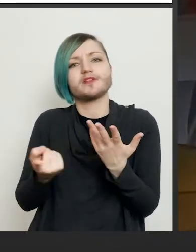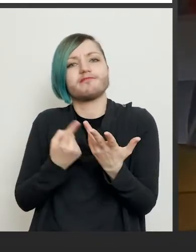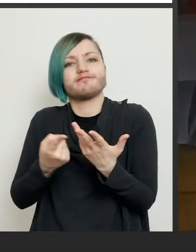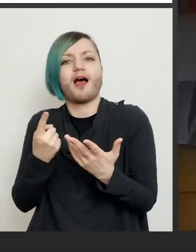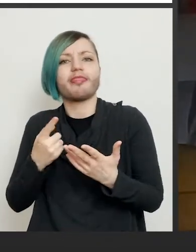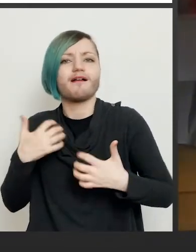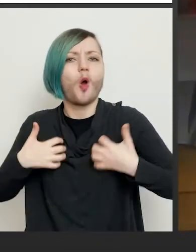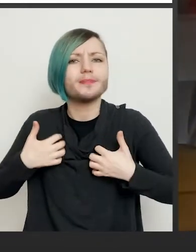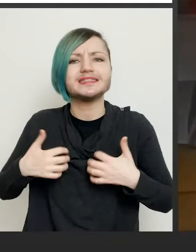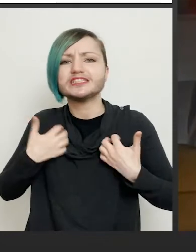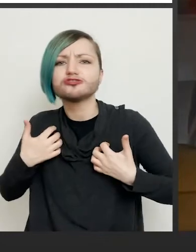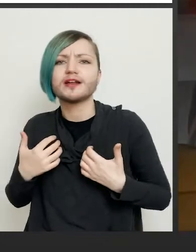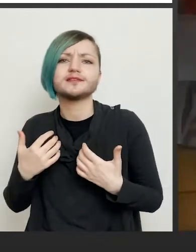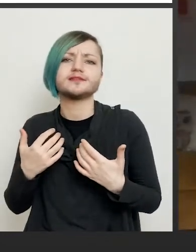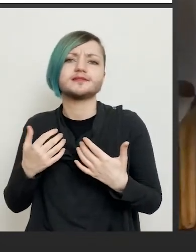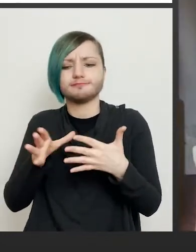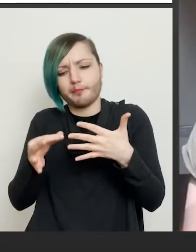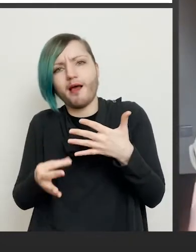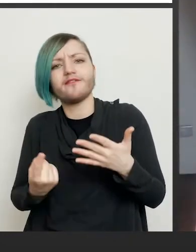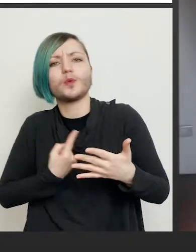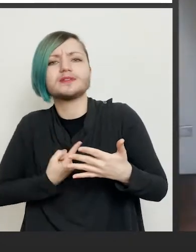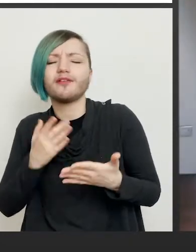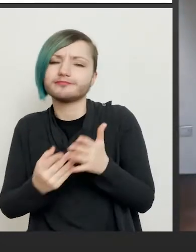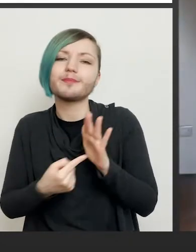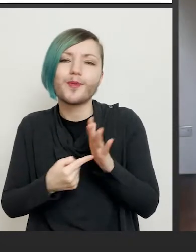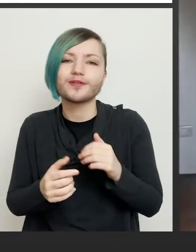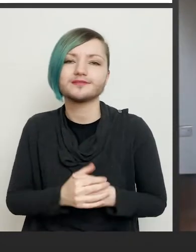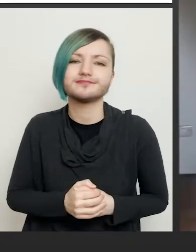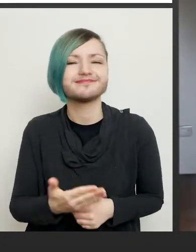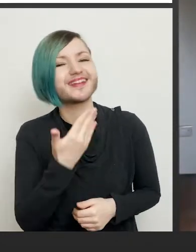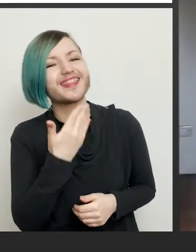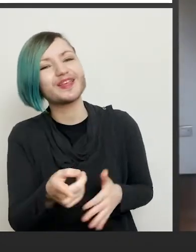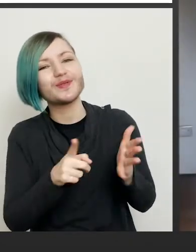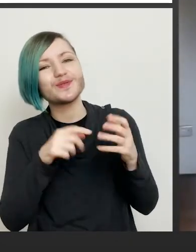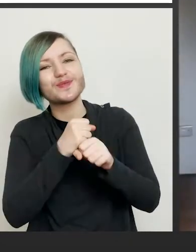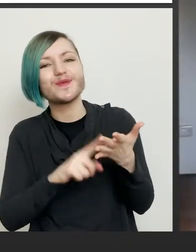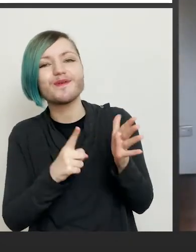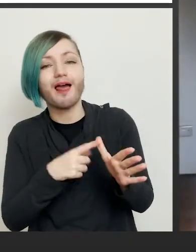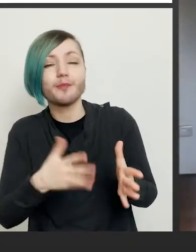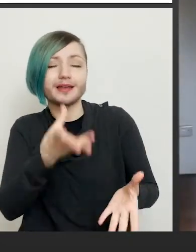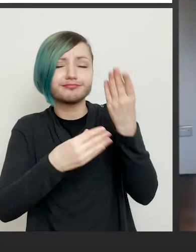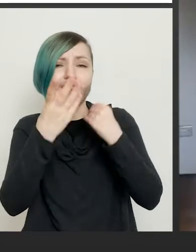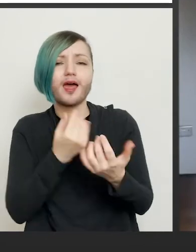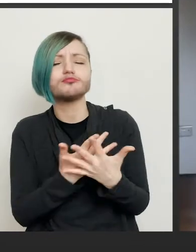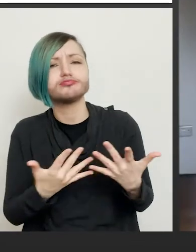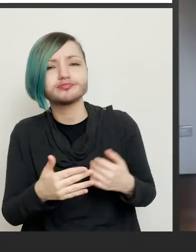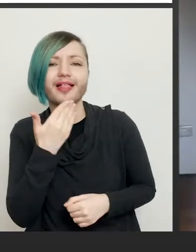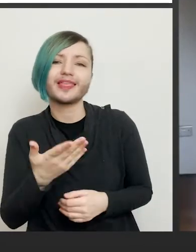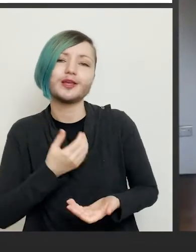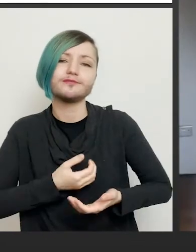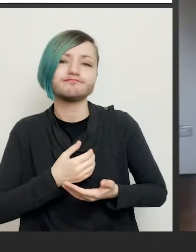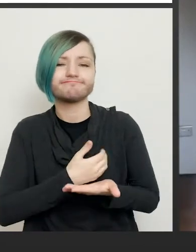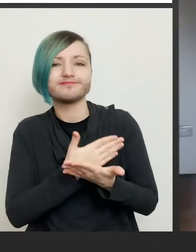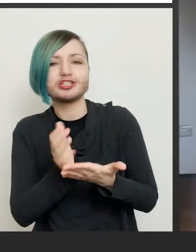really important to figure that out, for sure. Thank you, Ugla. I've learned so much. Thank you so much